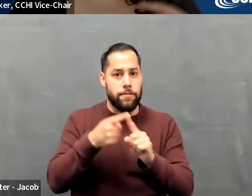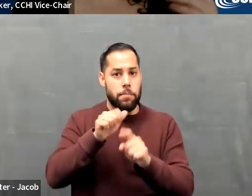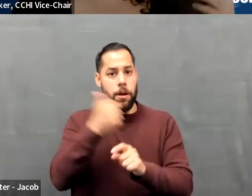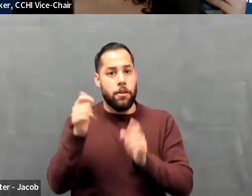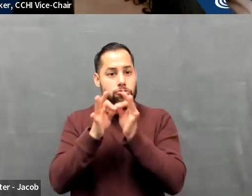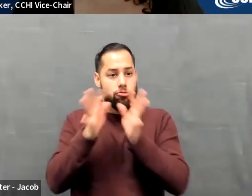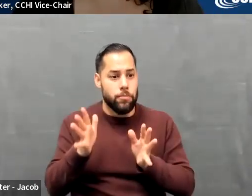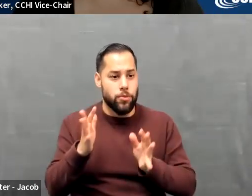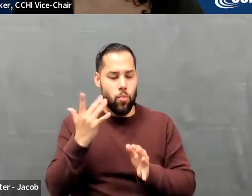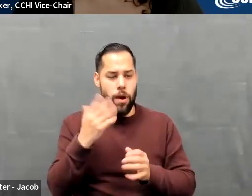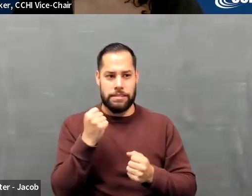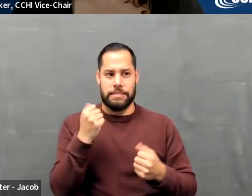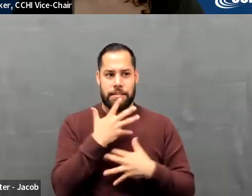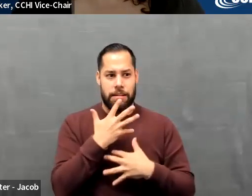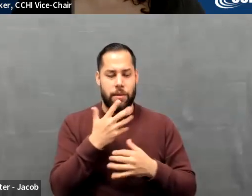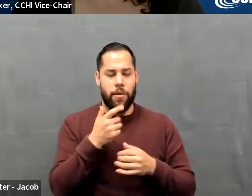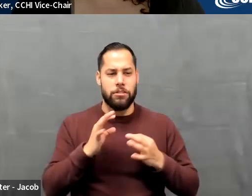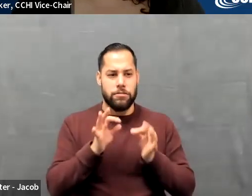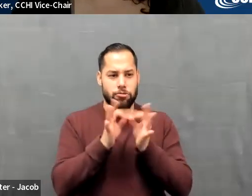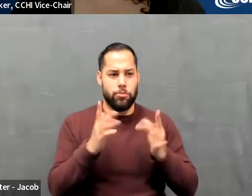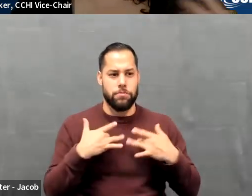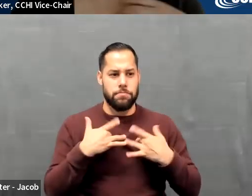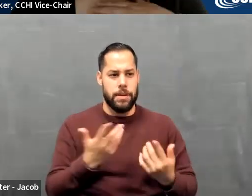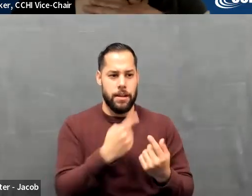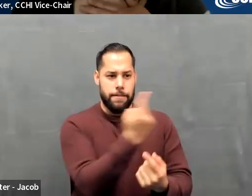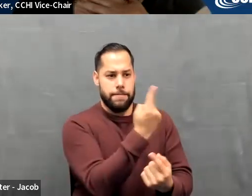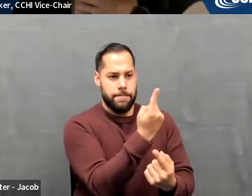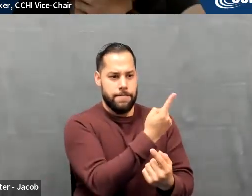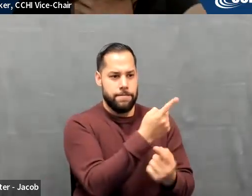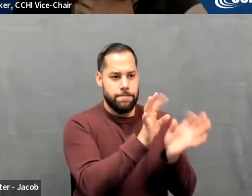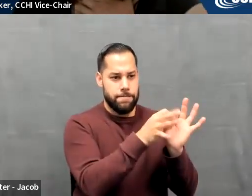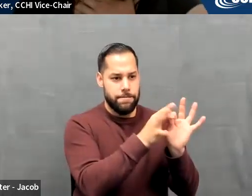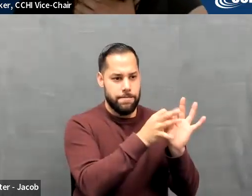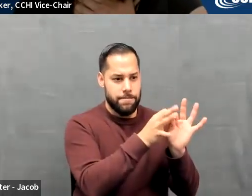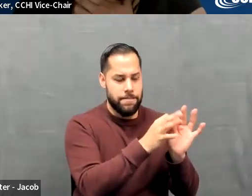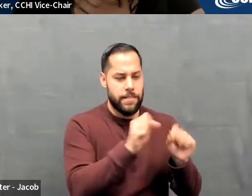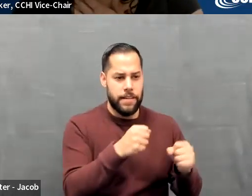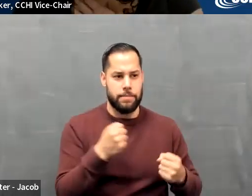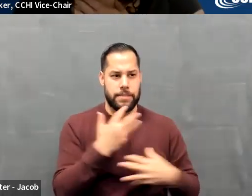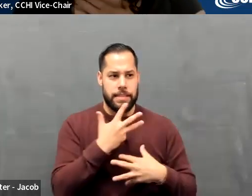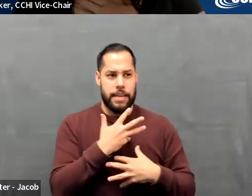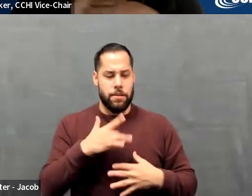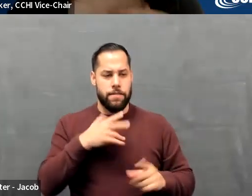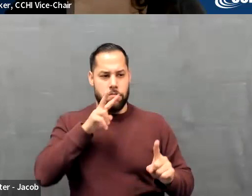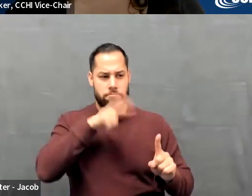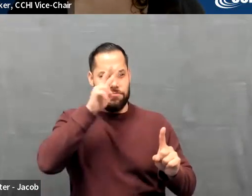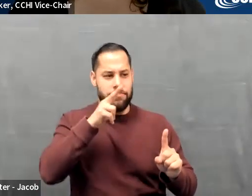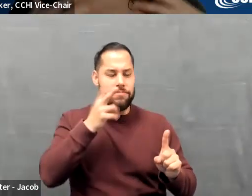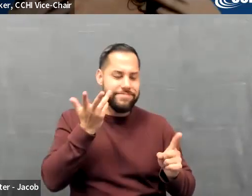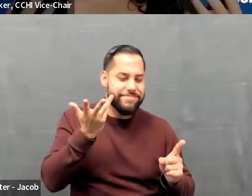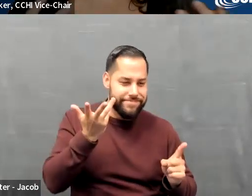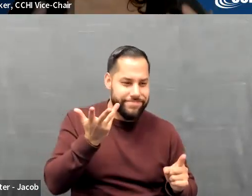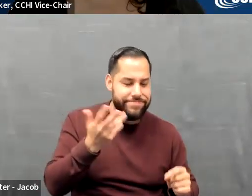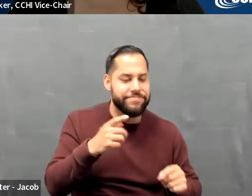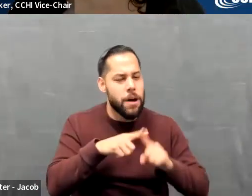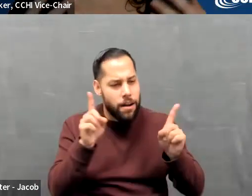because interpreters are used to working alone. And so it can be scary to feel like we're being judged. Mm-hmm. But